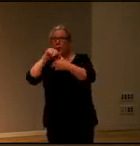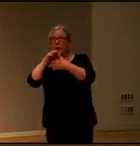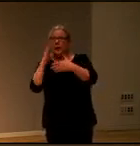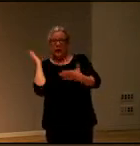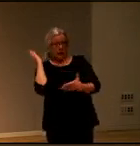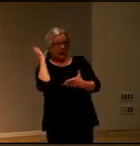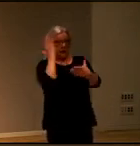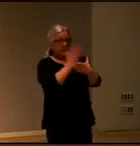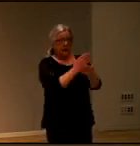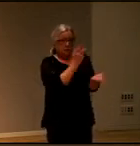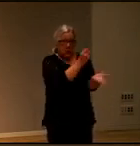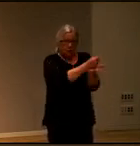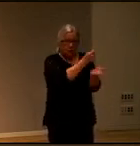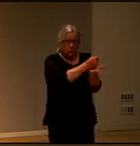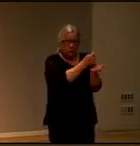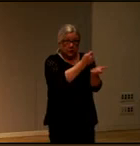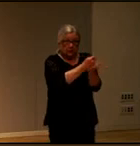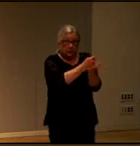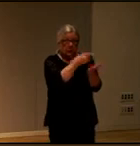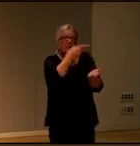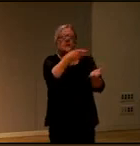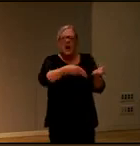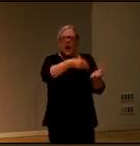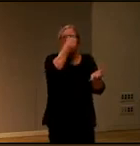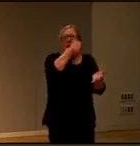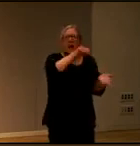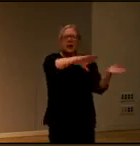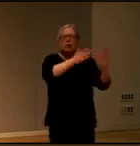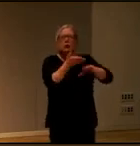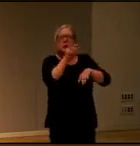had higher mortality, so they died sooner.